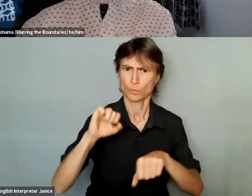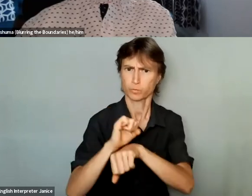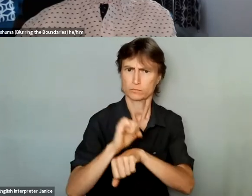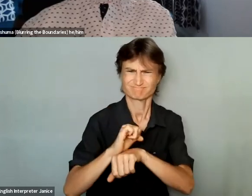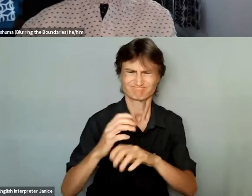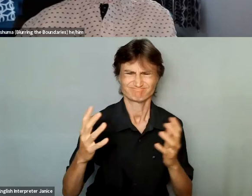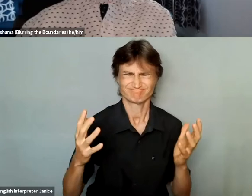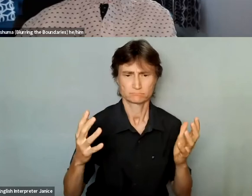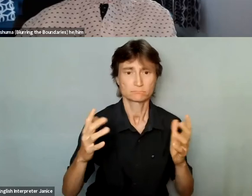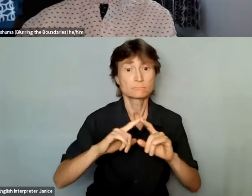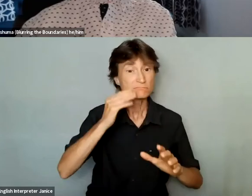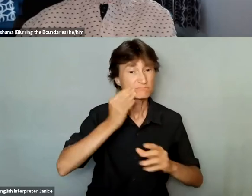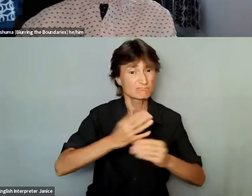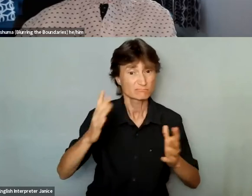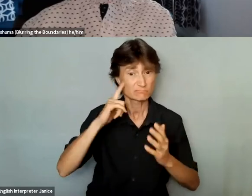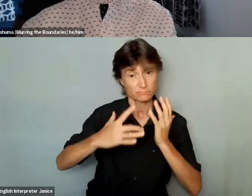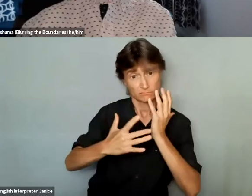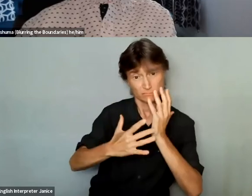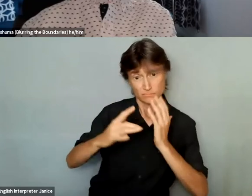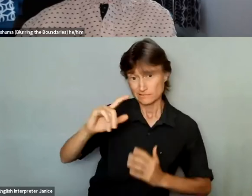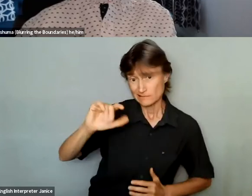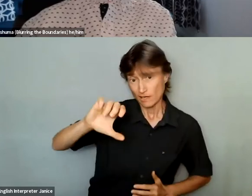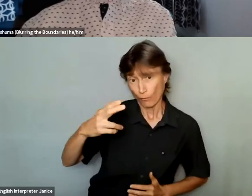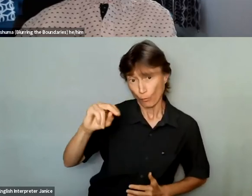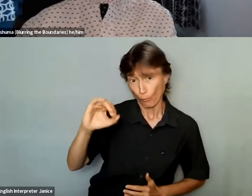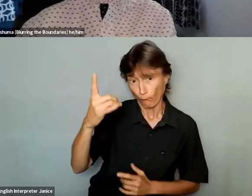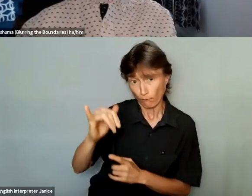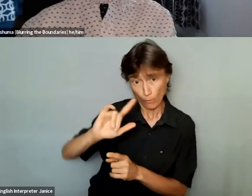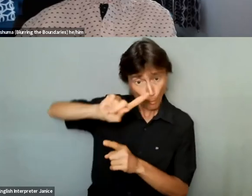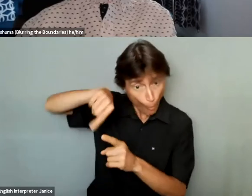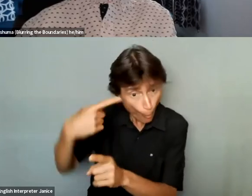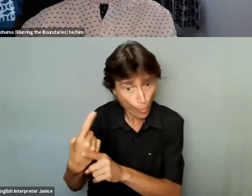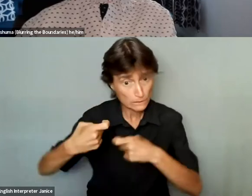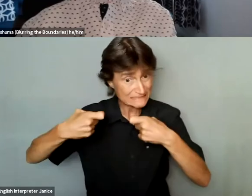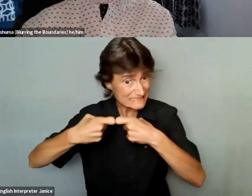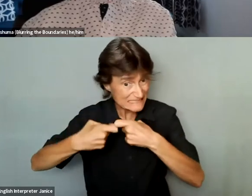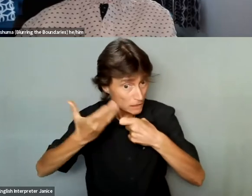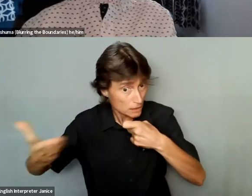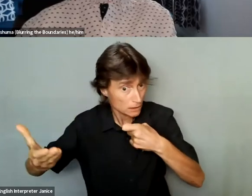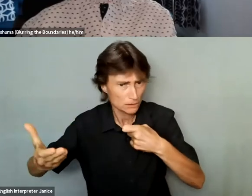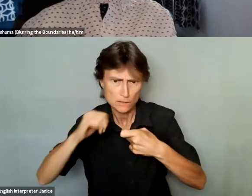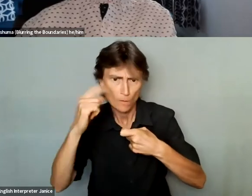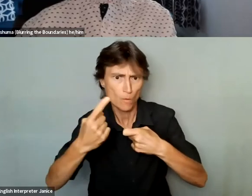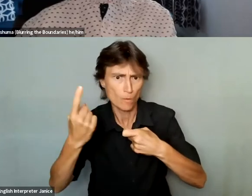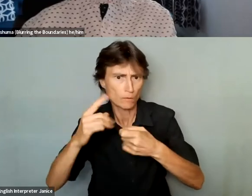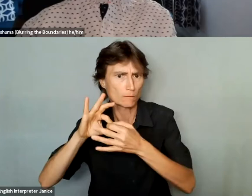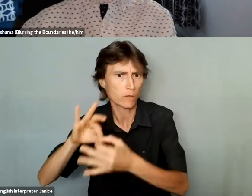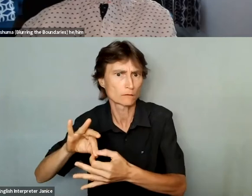going to be a computer or a circuit board. It's the way I'm trying to look at it certainly is